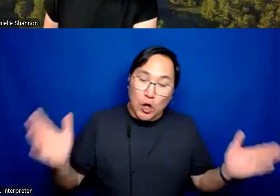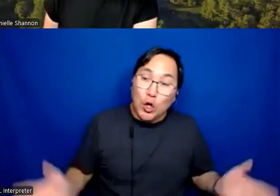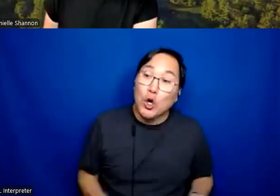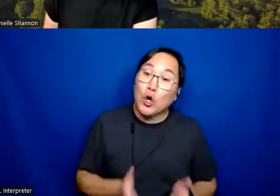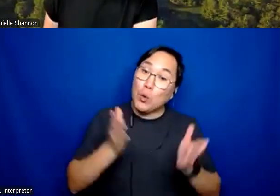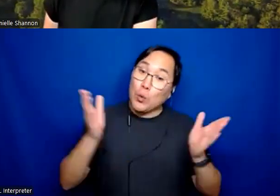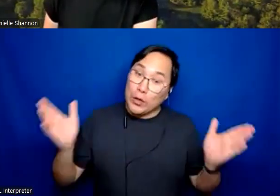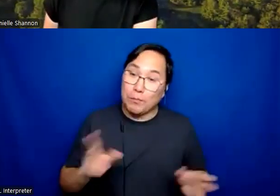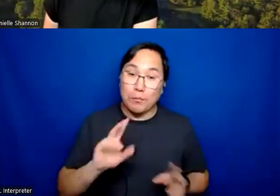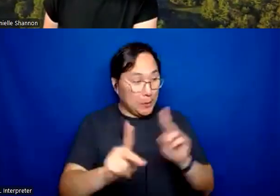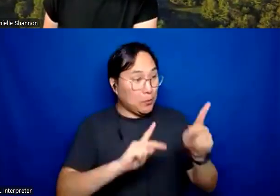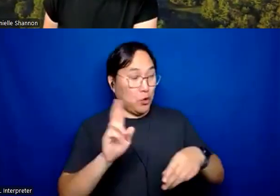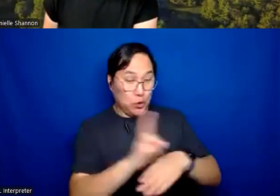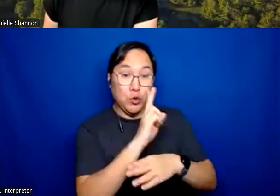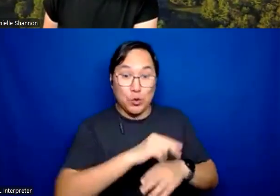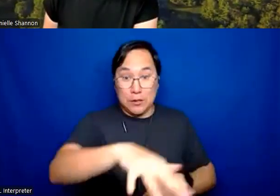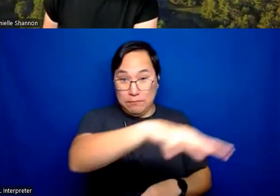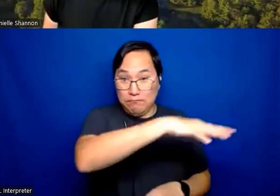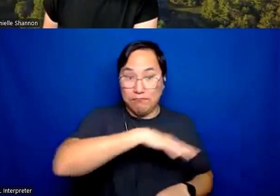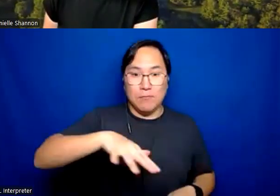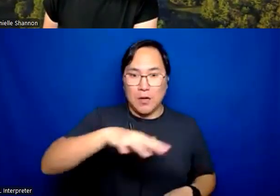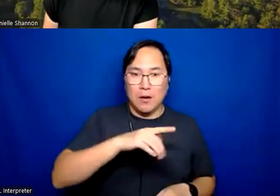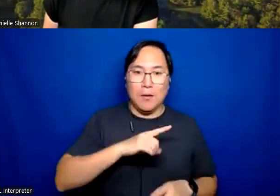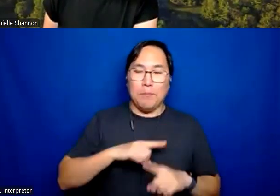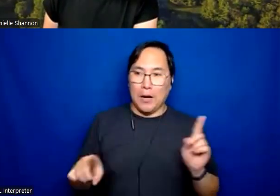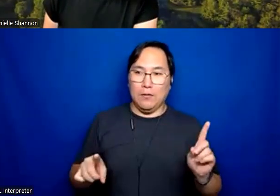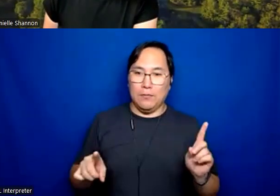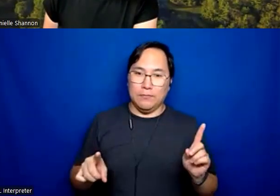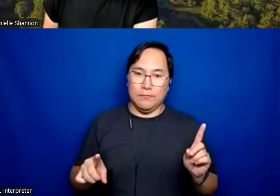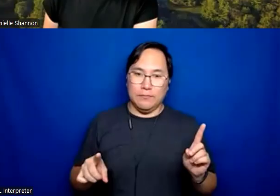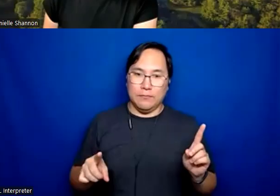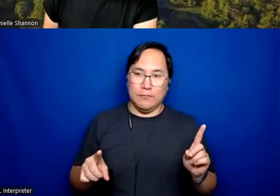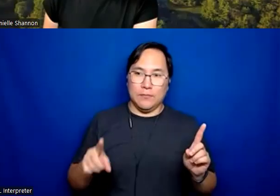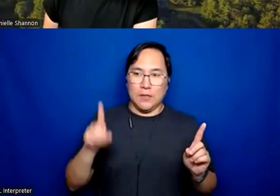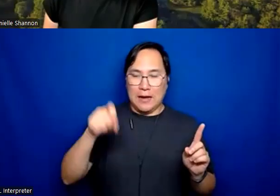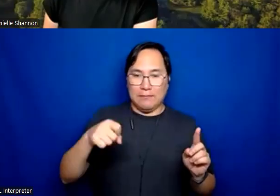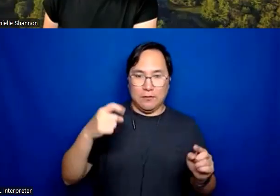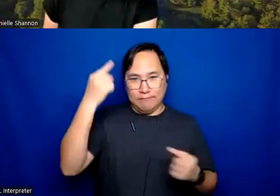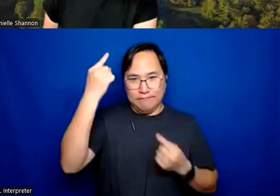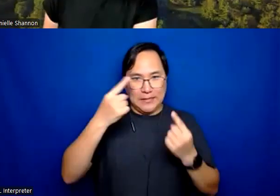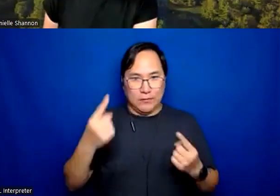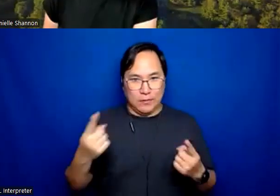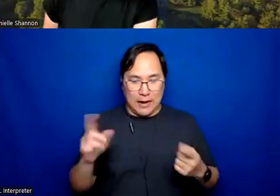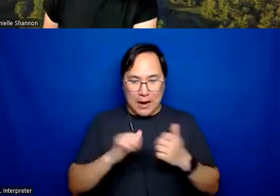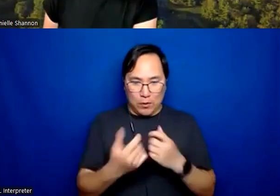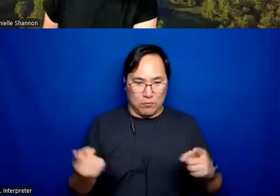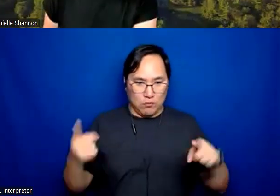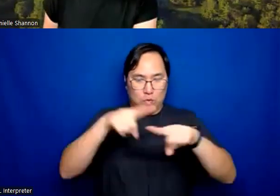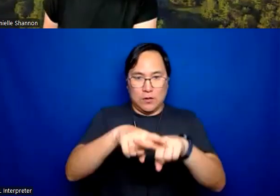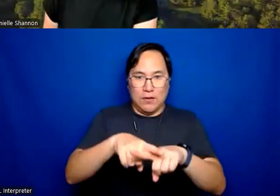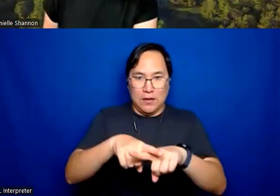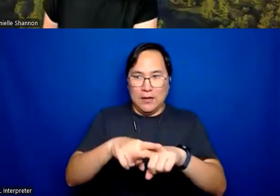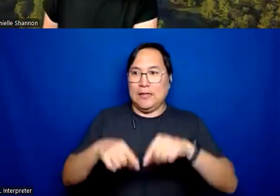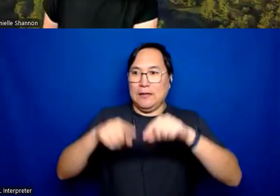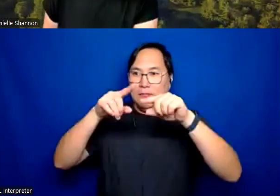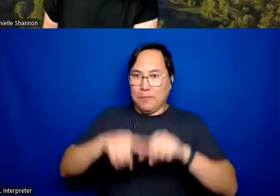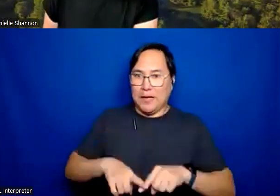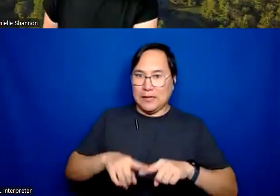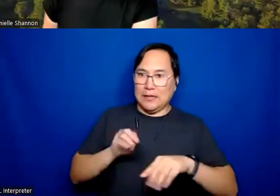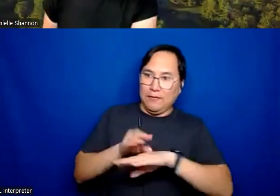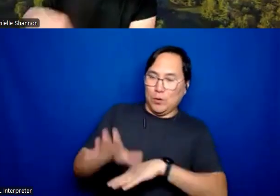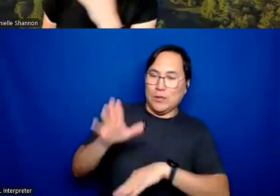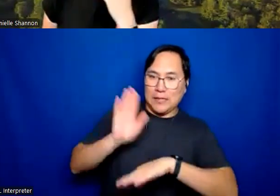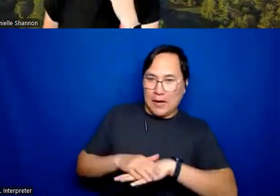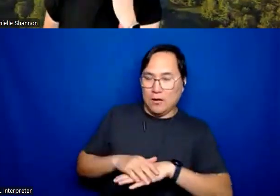a public use, that public use has a nexus to being wildlife dependent. So whether that's